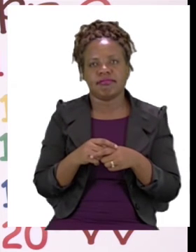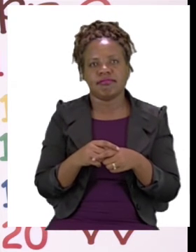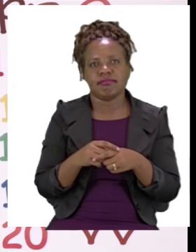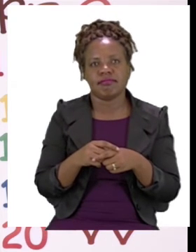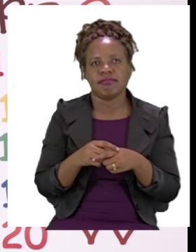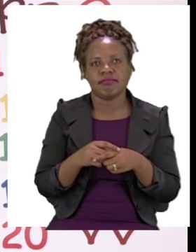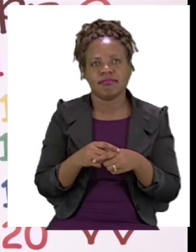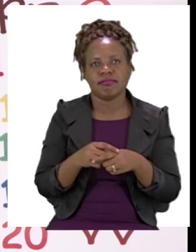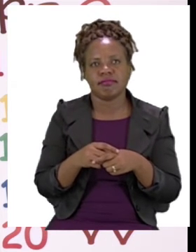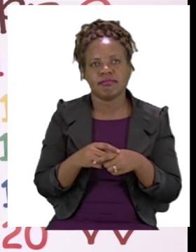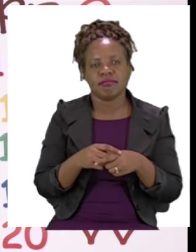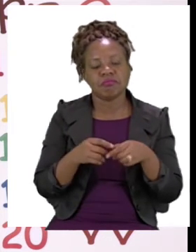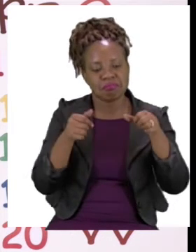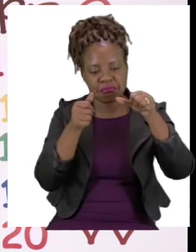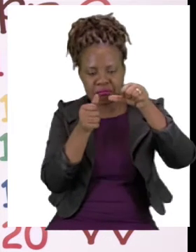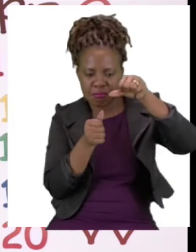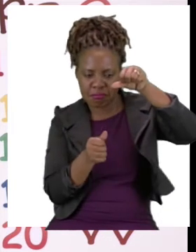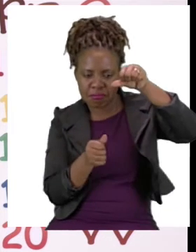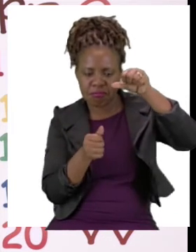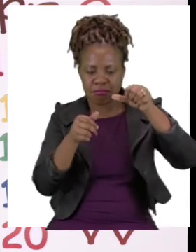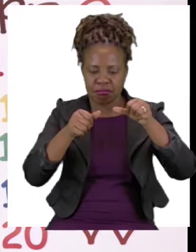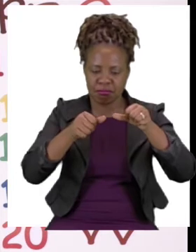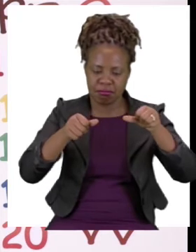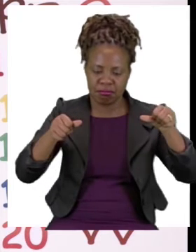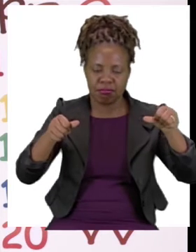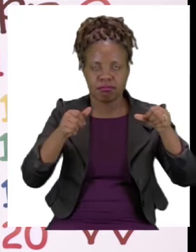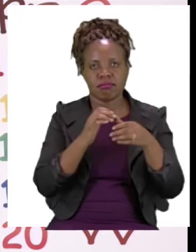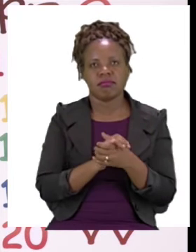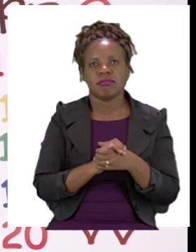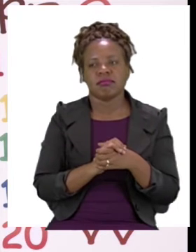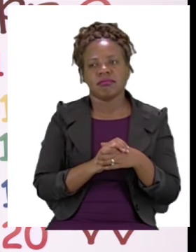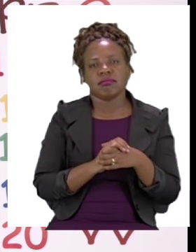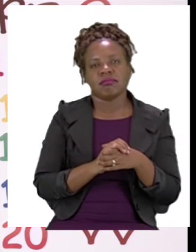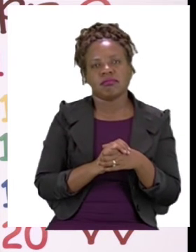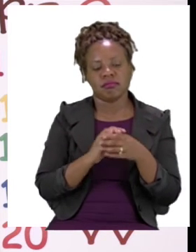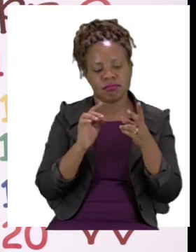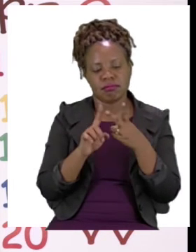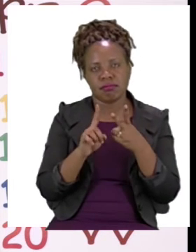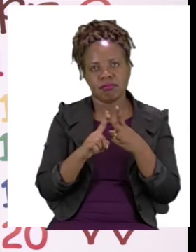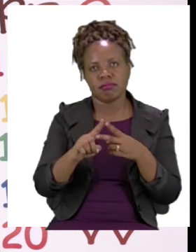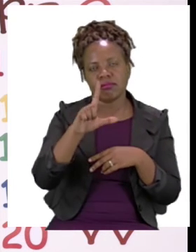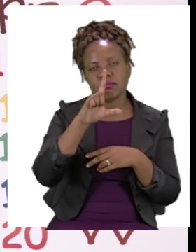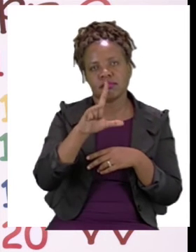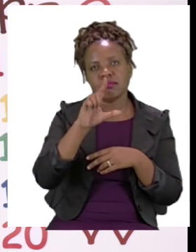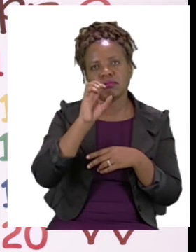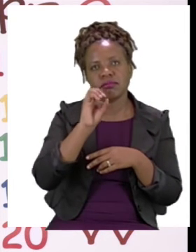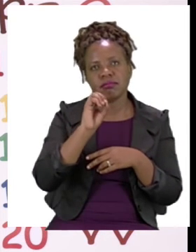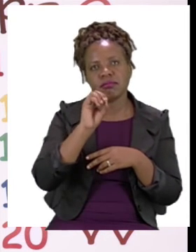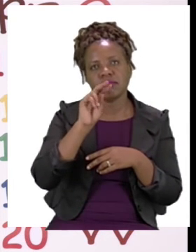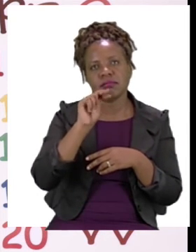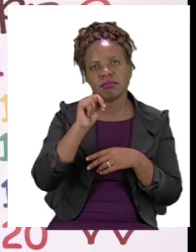way we can still measure it in length. Then the next word that we're going to be using is longer.